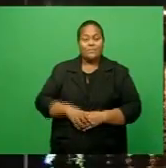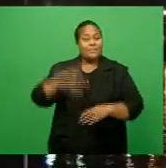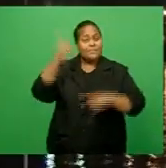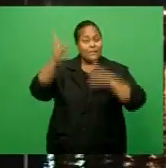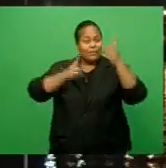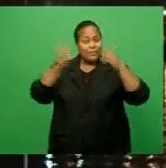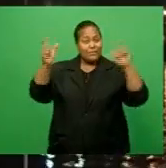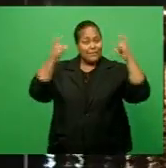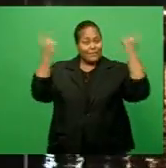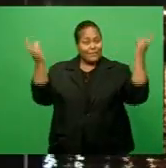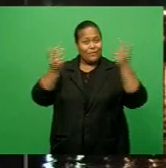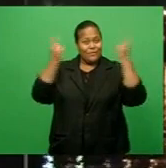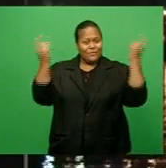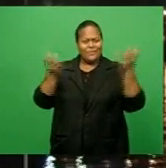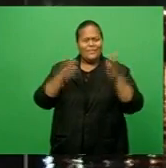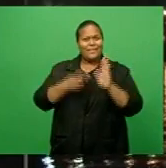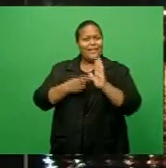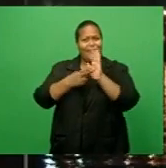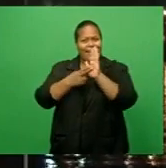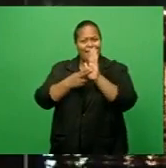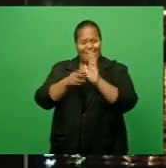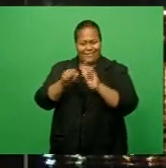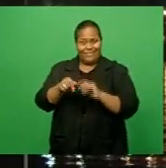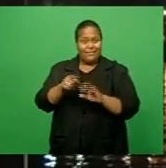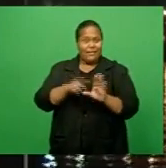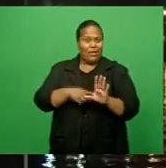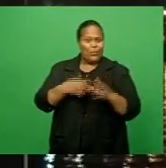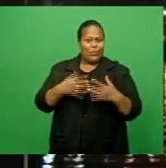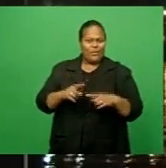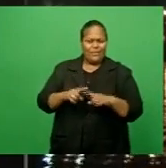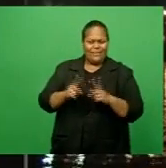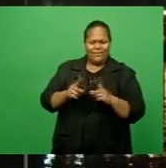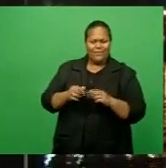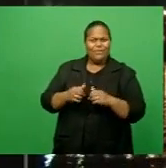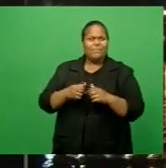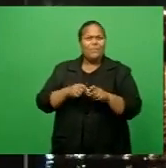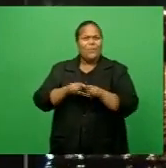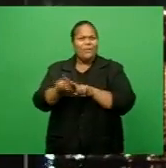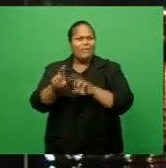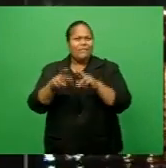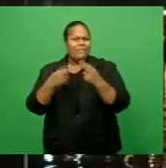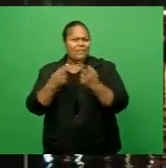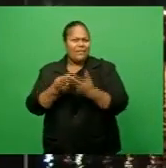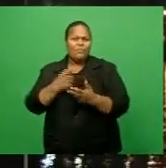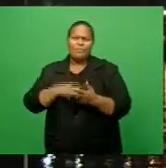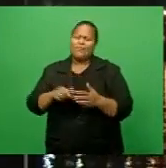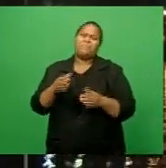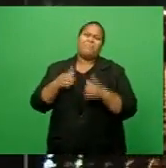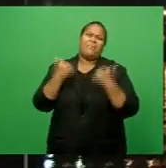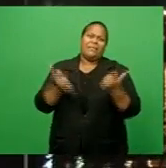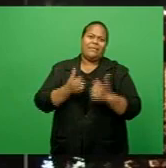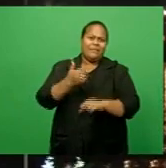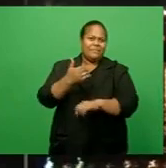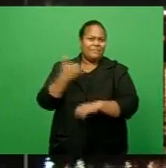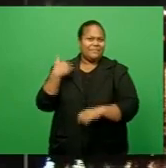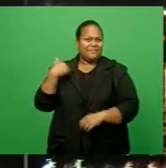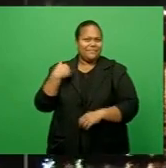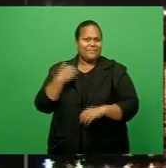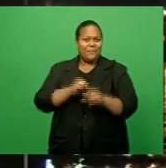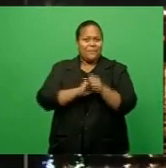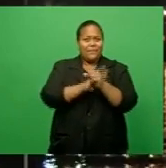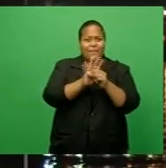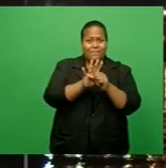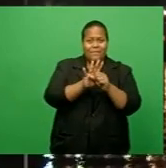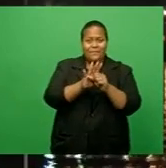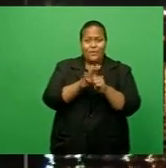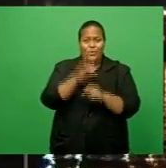Diwali celebrations in Nandi this year were a little different for many families as thousands have been affected by the pandemic. For Angie Prasad, this was